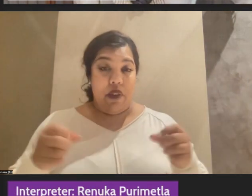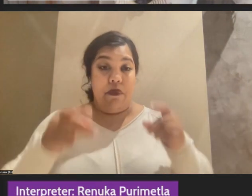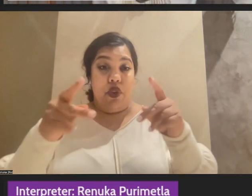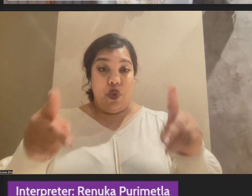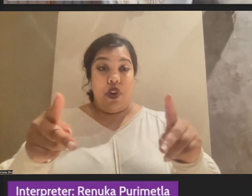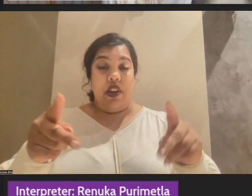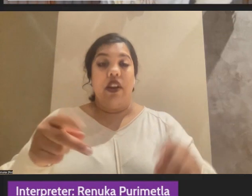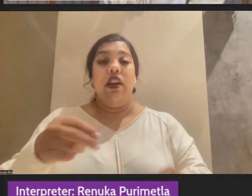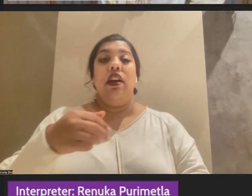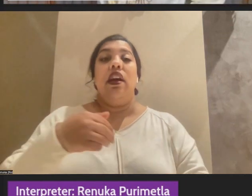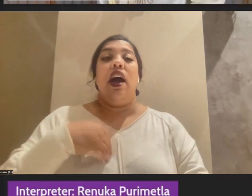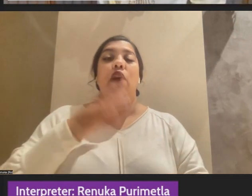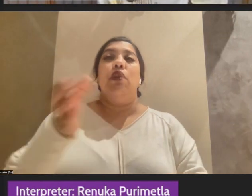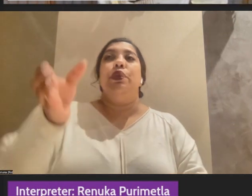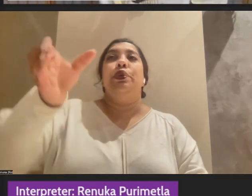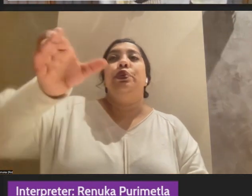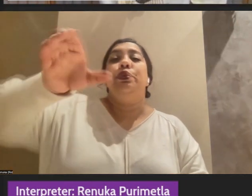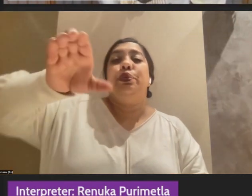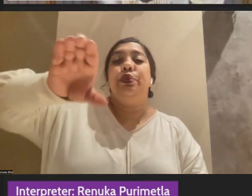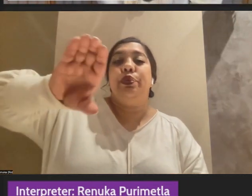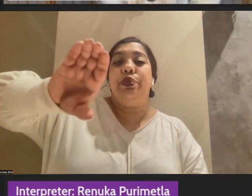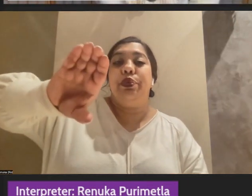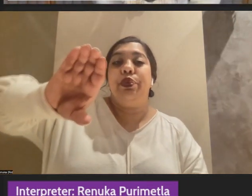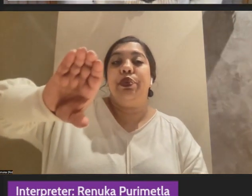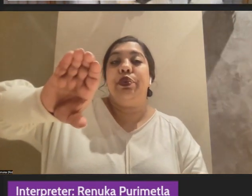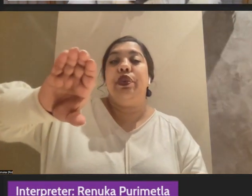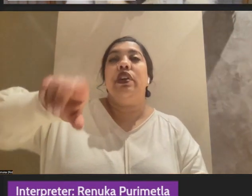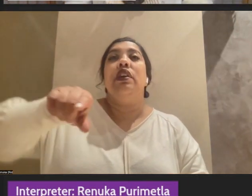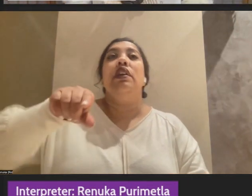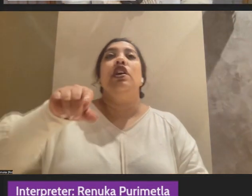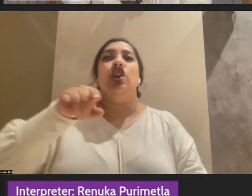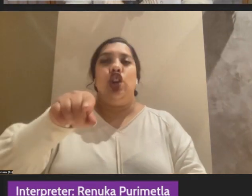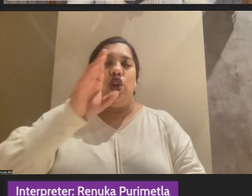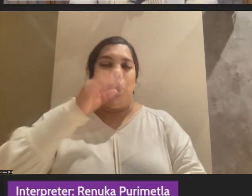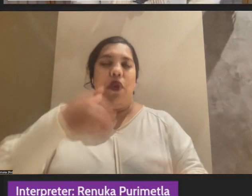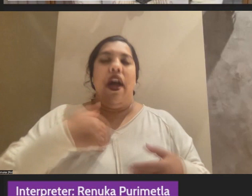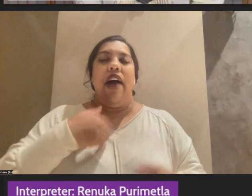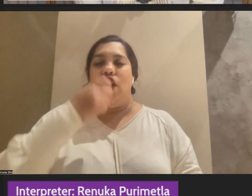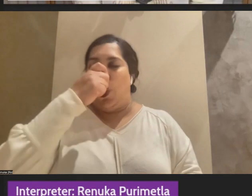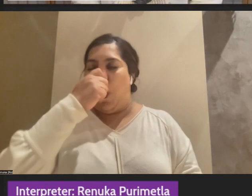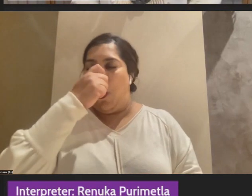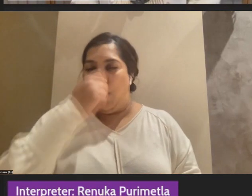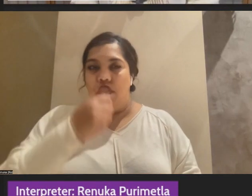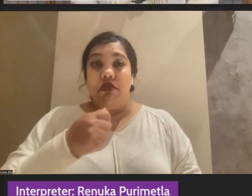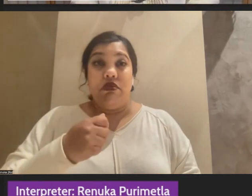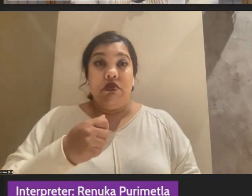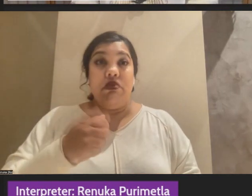you a cold? How many, raise your hand if you want to have a cold or the flu? No one's going to raise their hand.